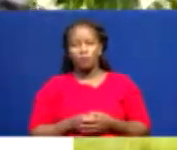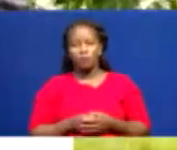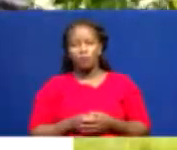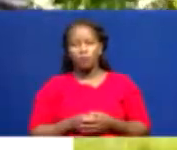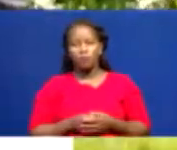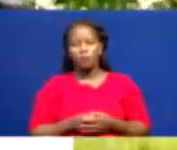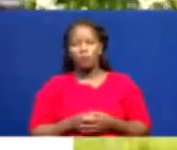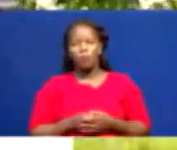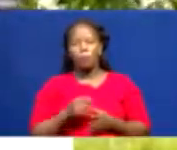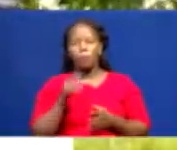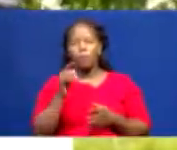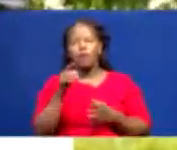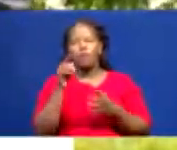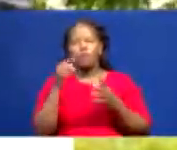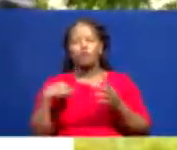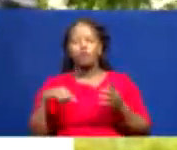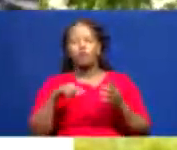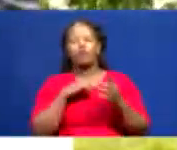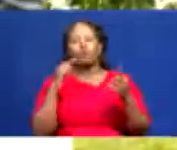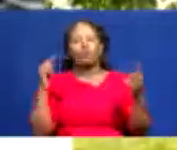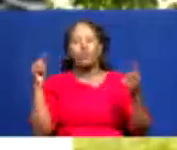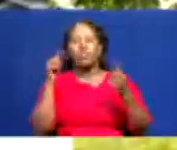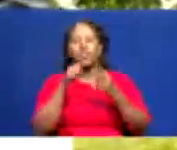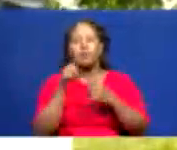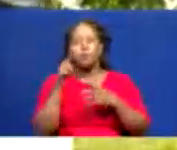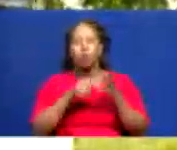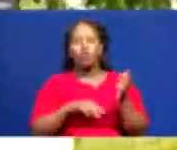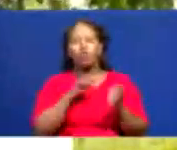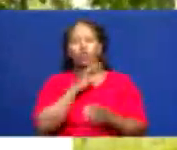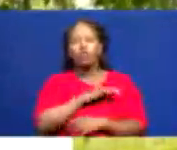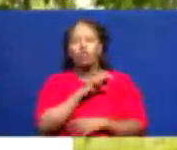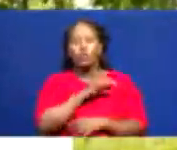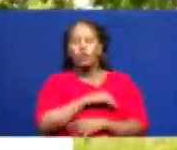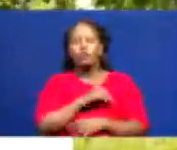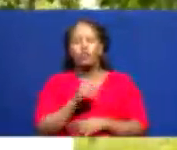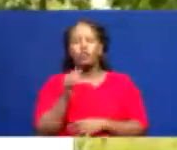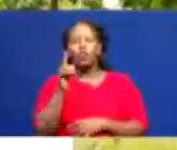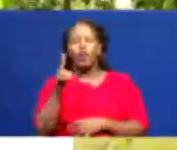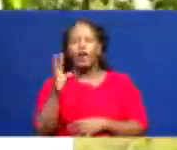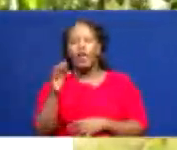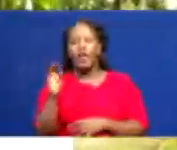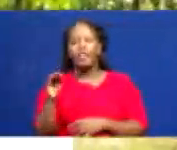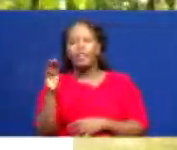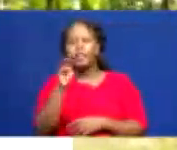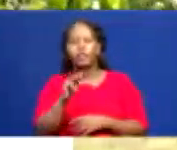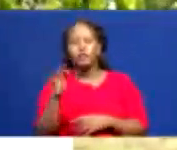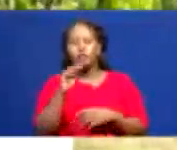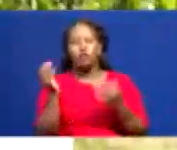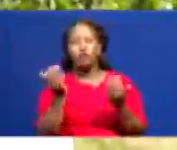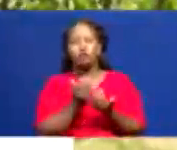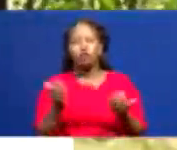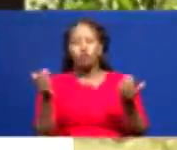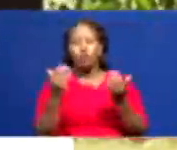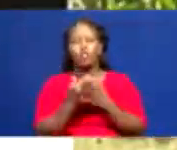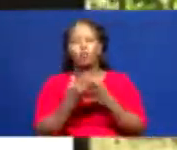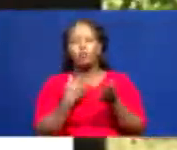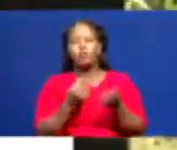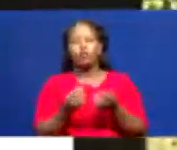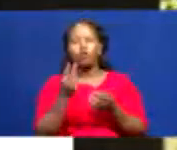Child funds ni kufikia watoto 1,100,000 100,000,000 children by